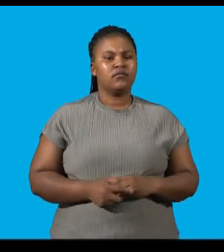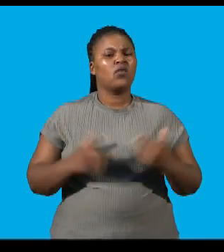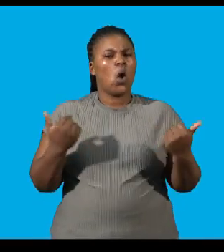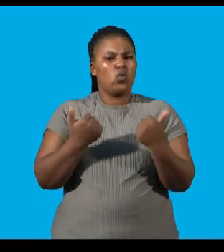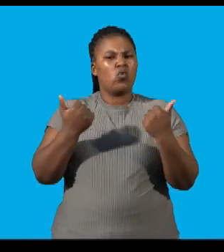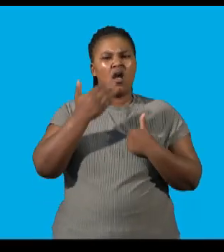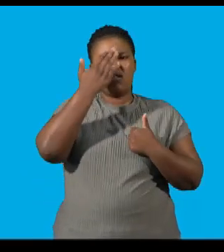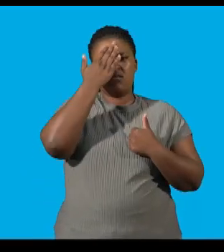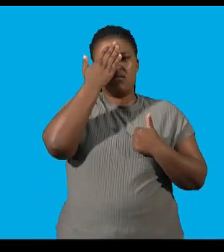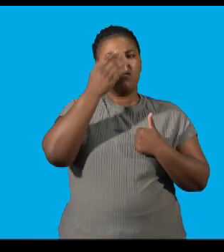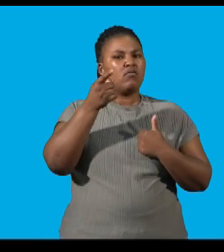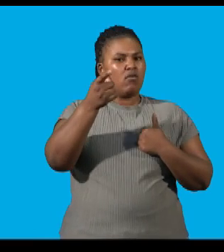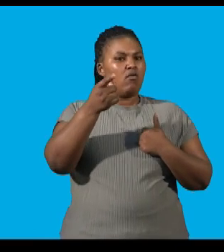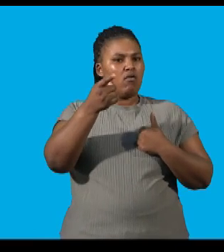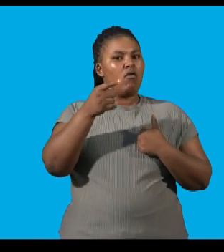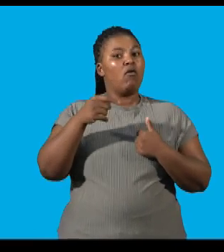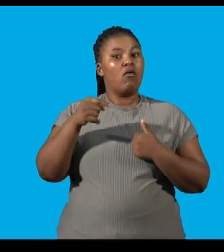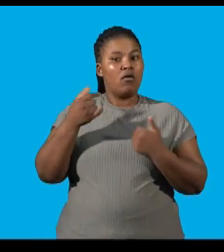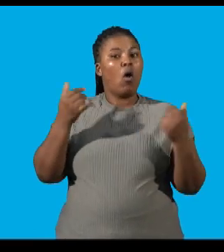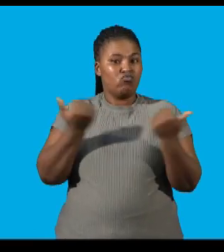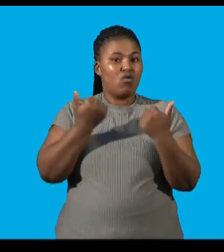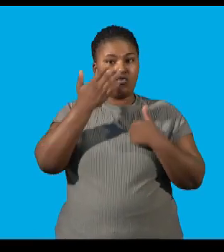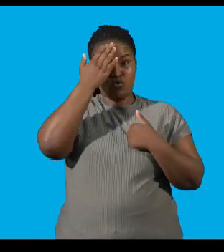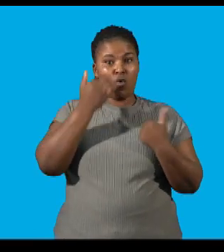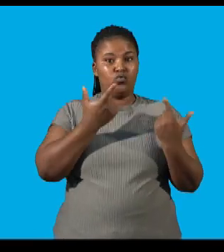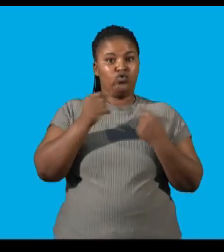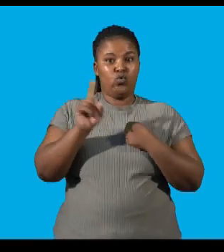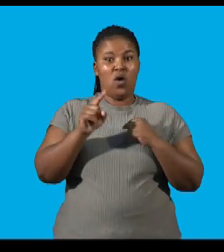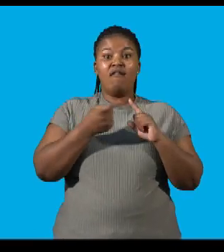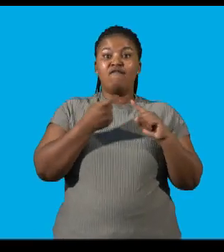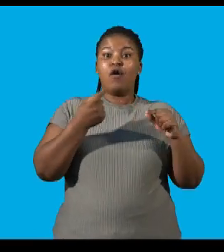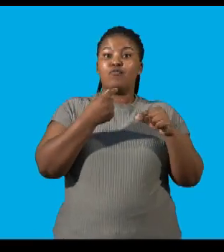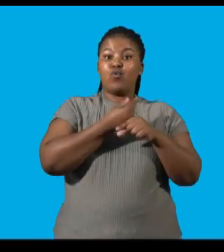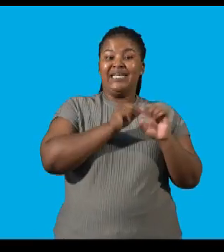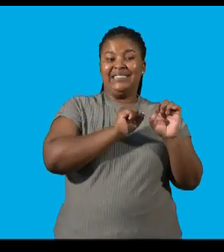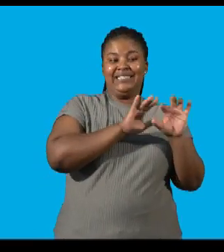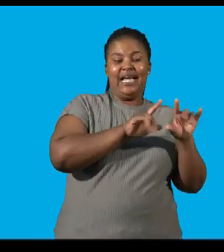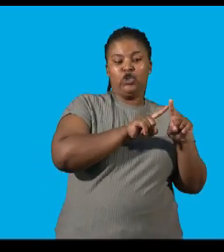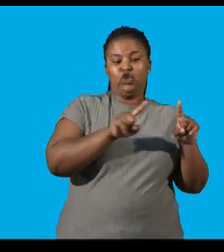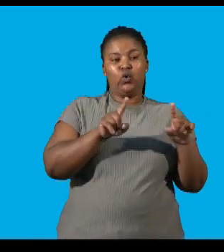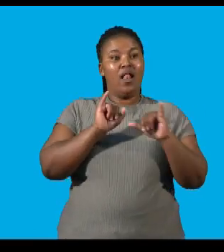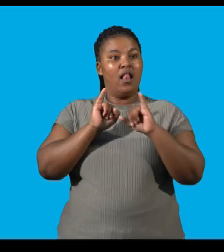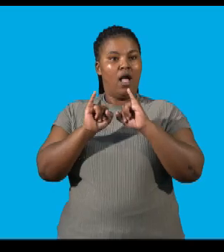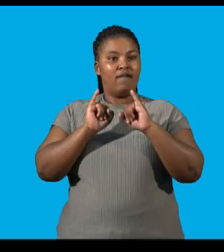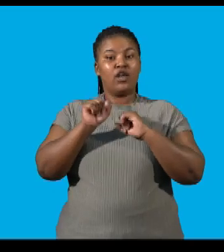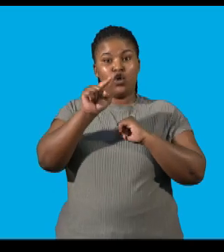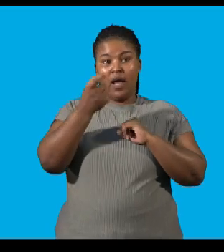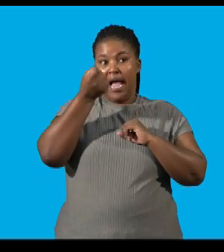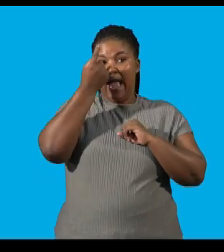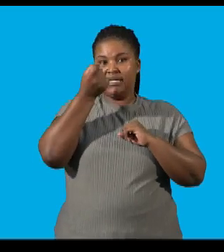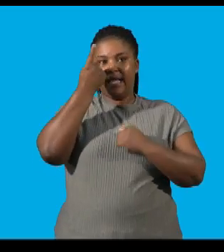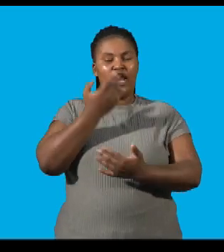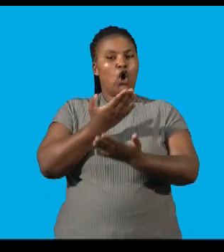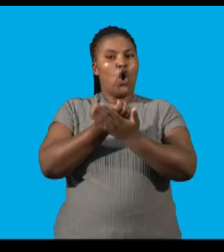Pre-knowledge, what you should know and be able to do. From your grade 10 and 11, you should have an understanding